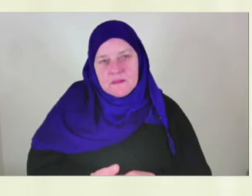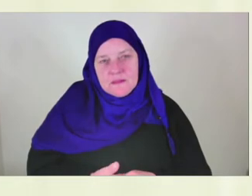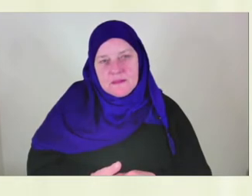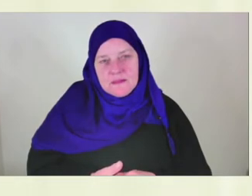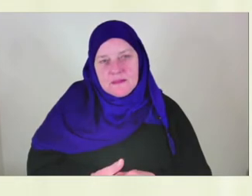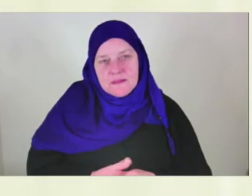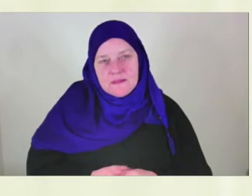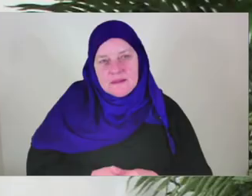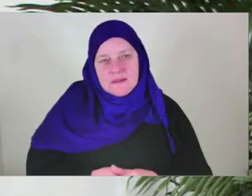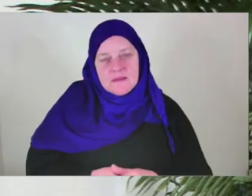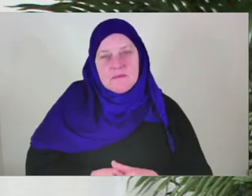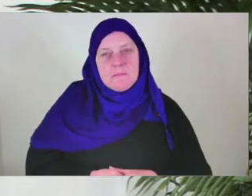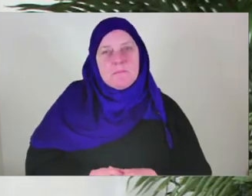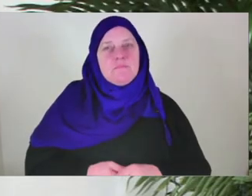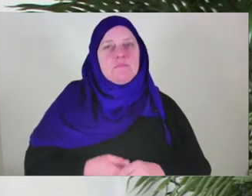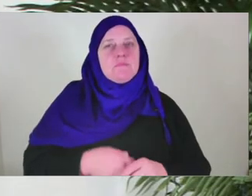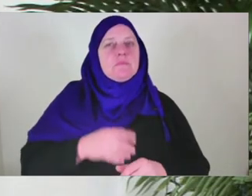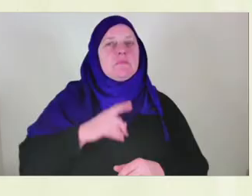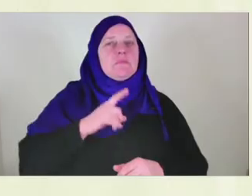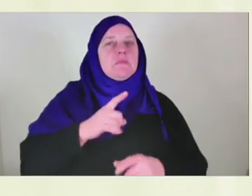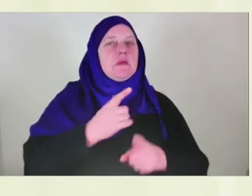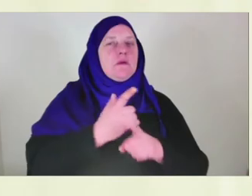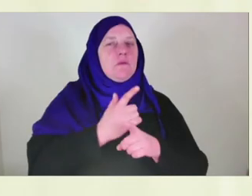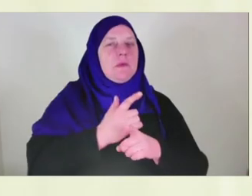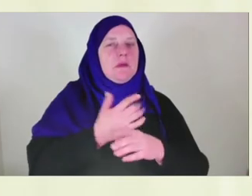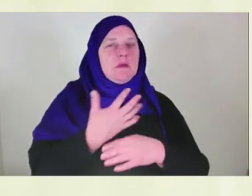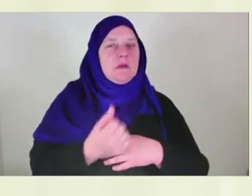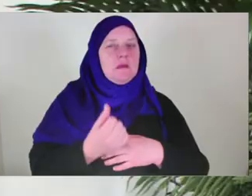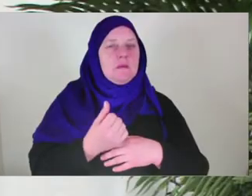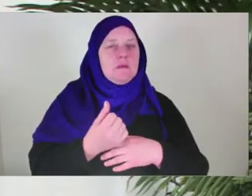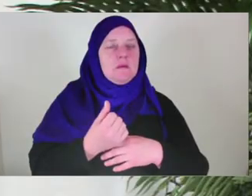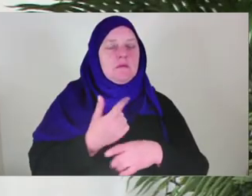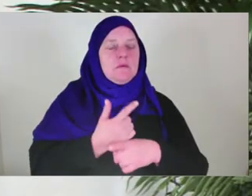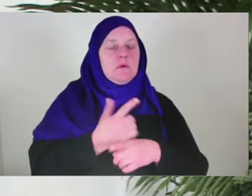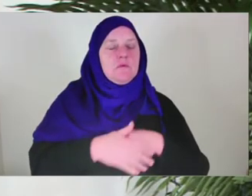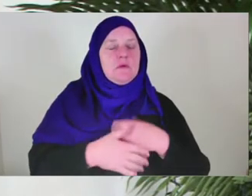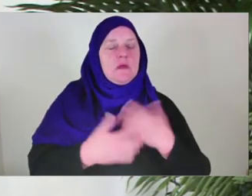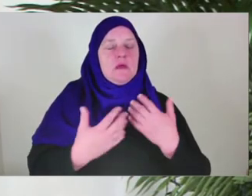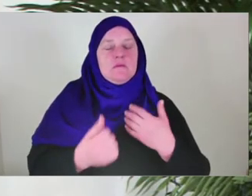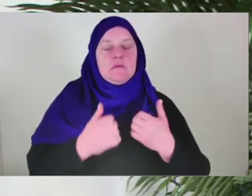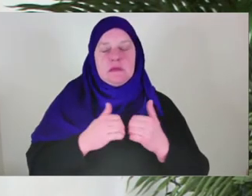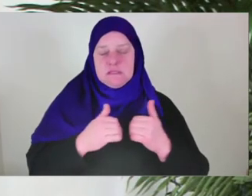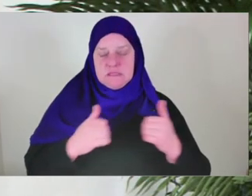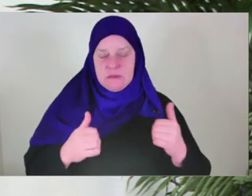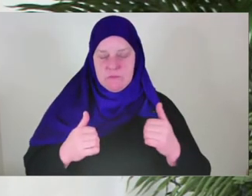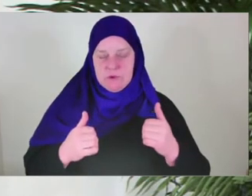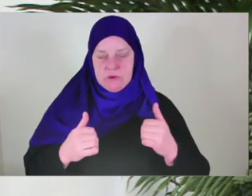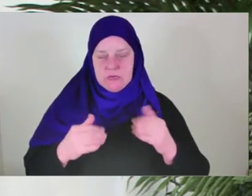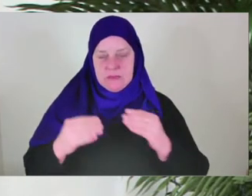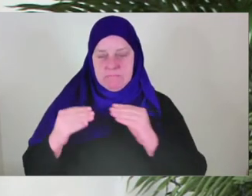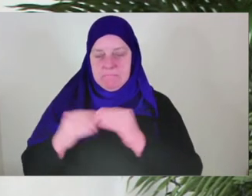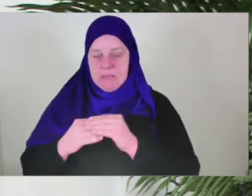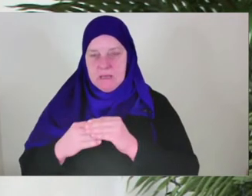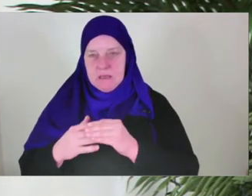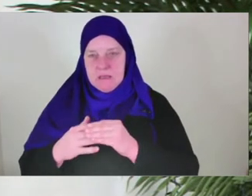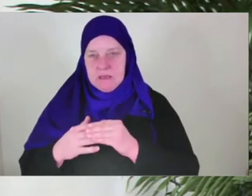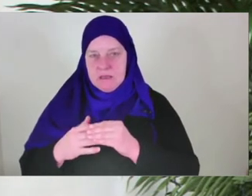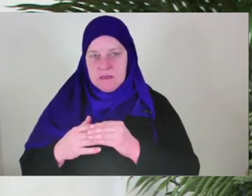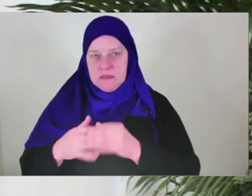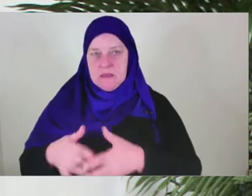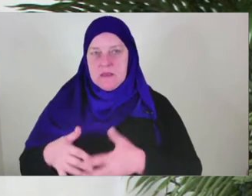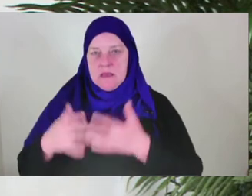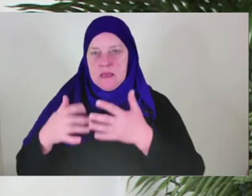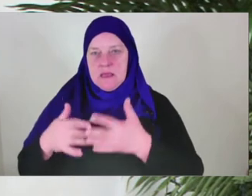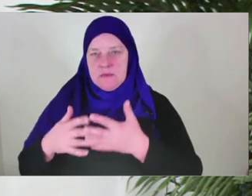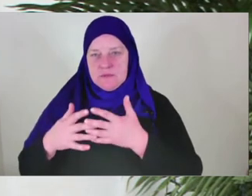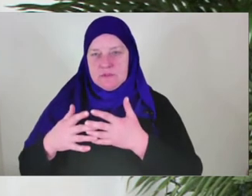Because 20%. you've already done the hard work. Yeah. That's right. Yeah. No, look, it can be a bit confusing. It just getting your head